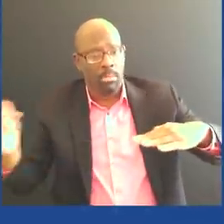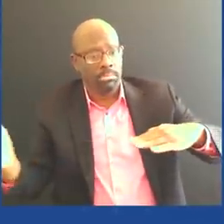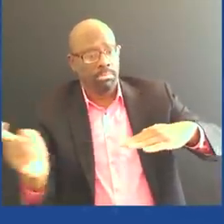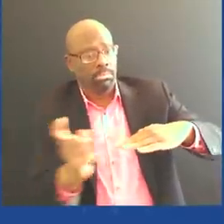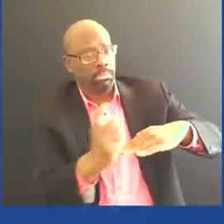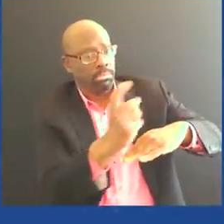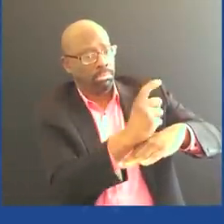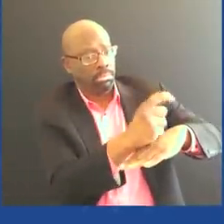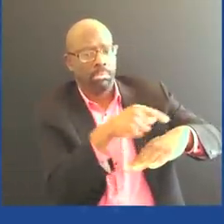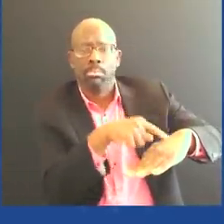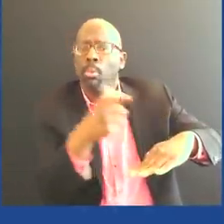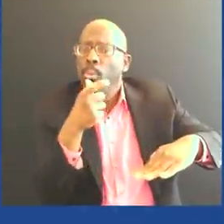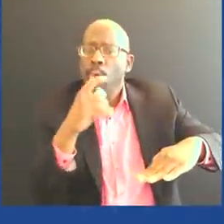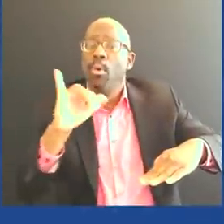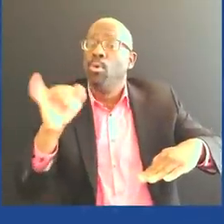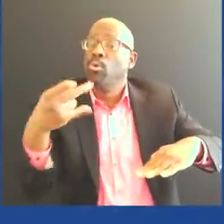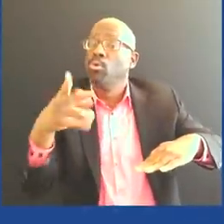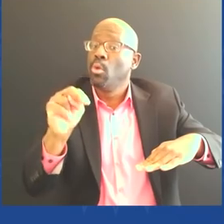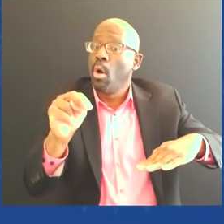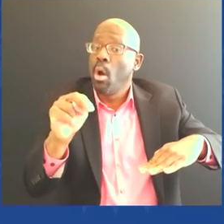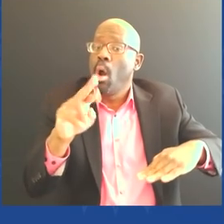Committee.